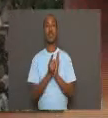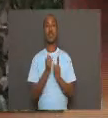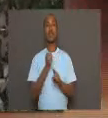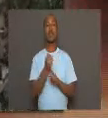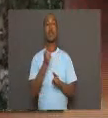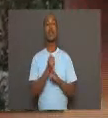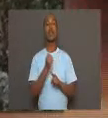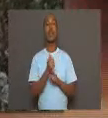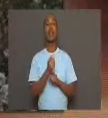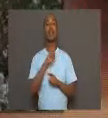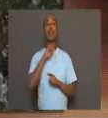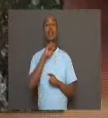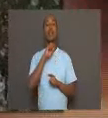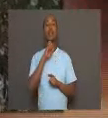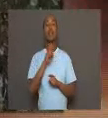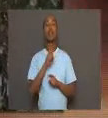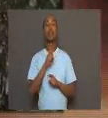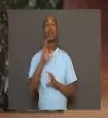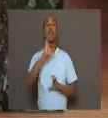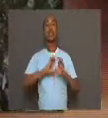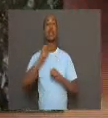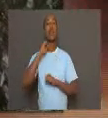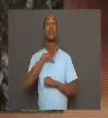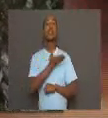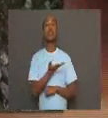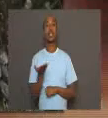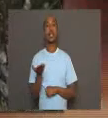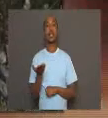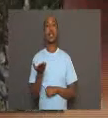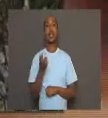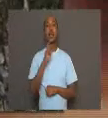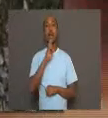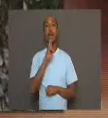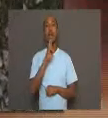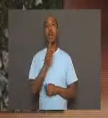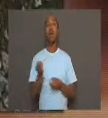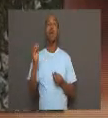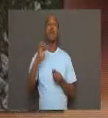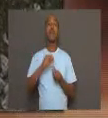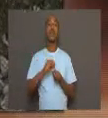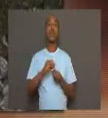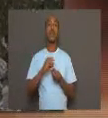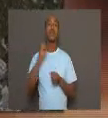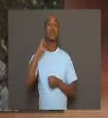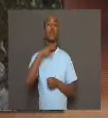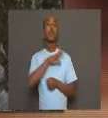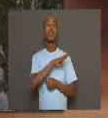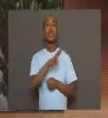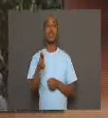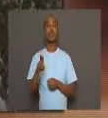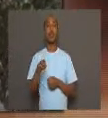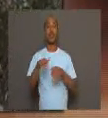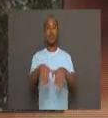drums filled with chemical waste substances are often disposed of by being buried.